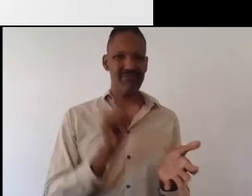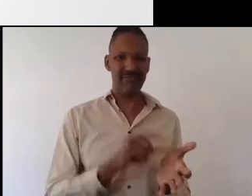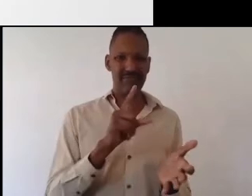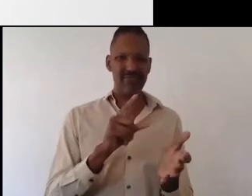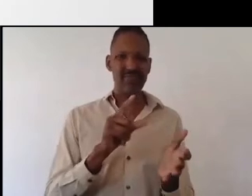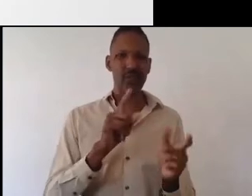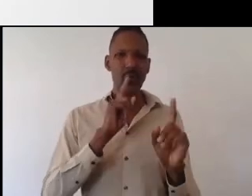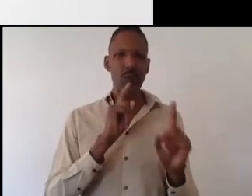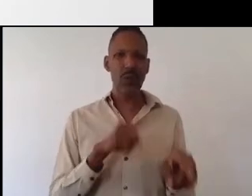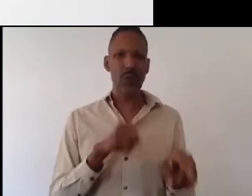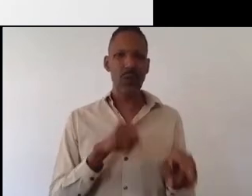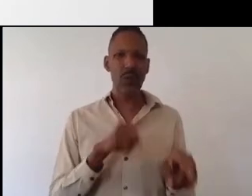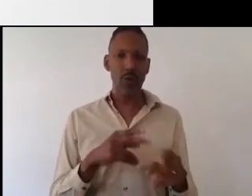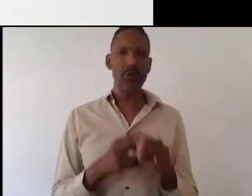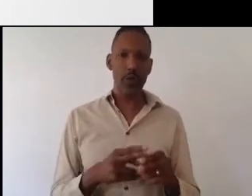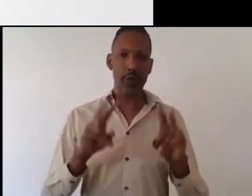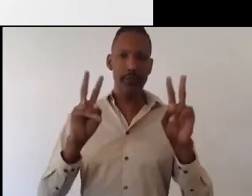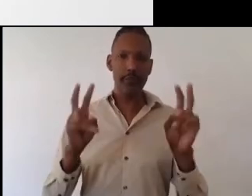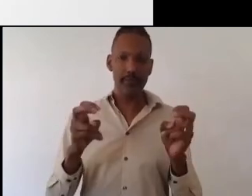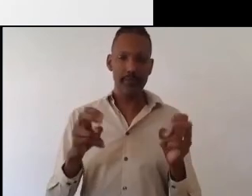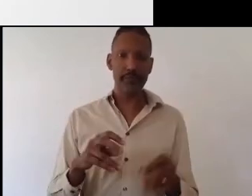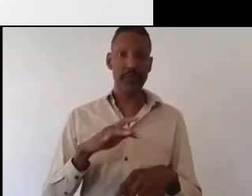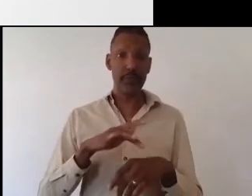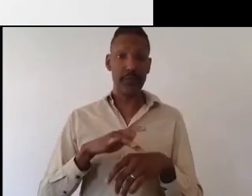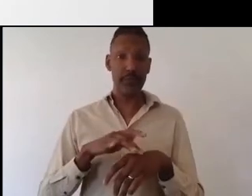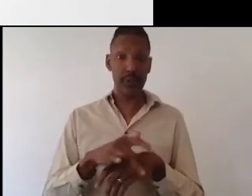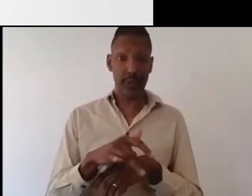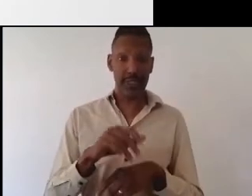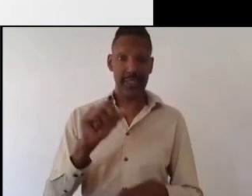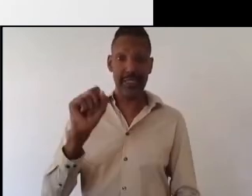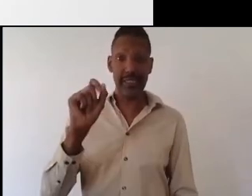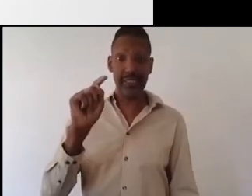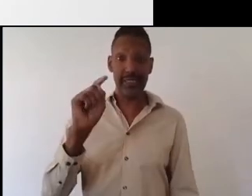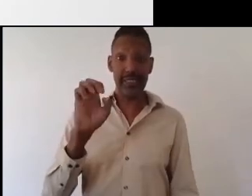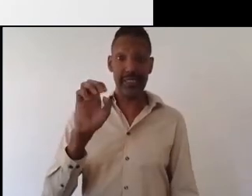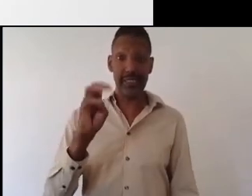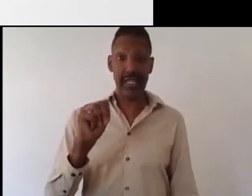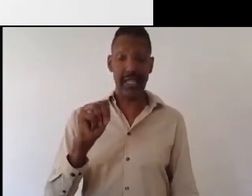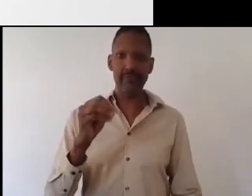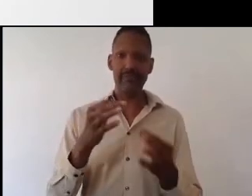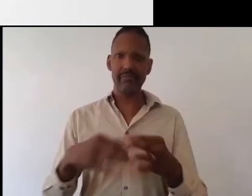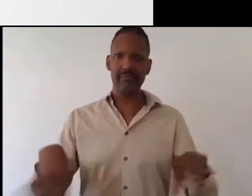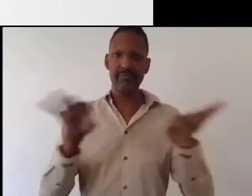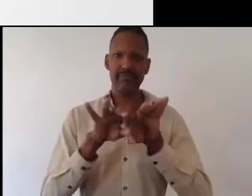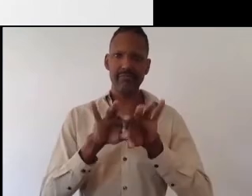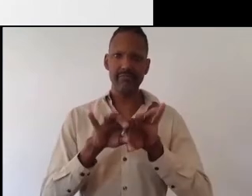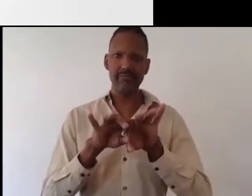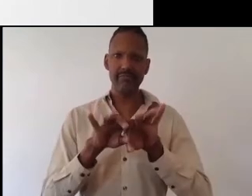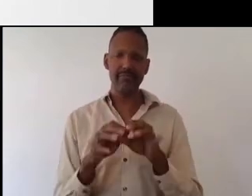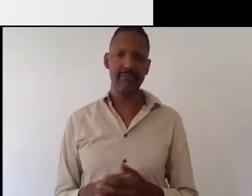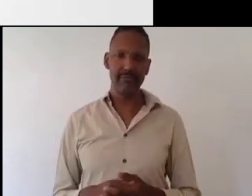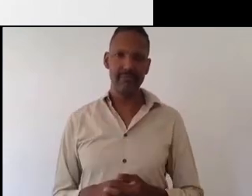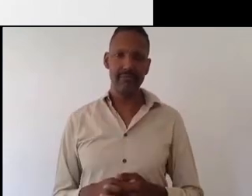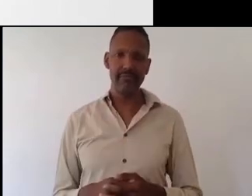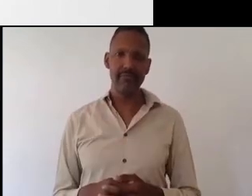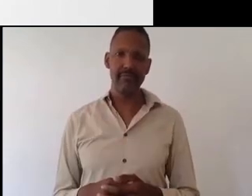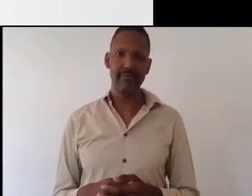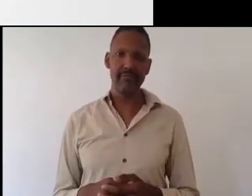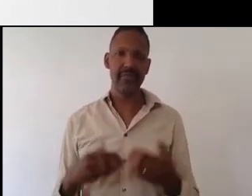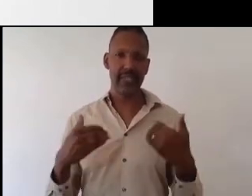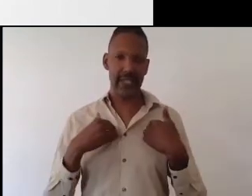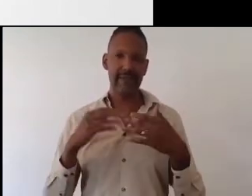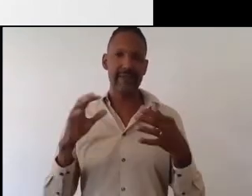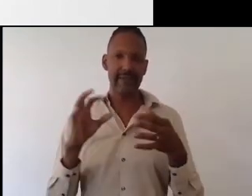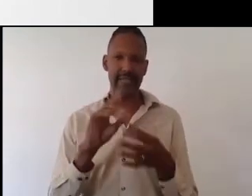is the link to the report. If you just click on this particular URL at the bottom of this page, you'll